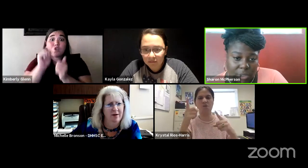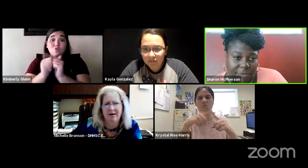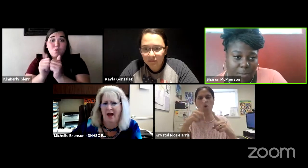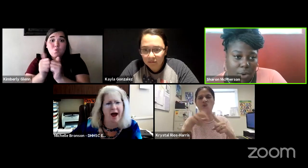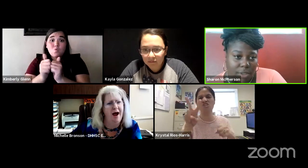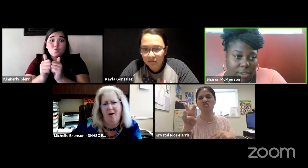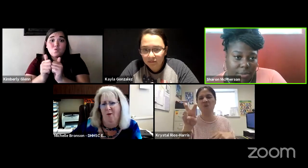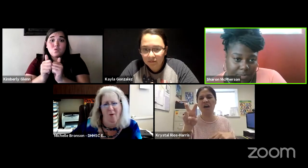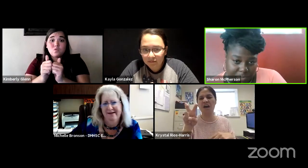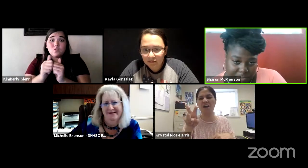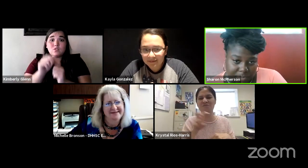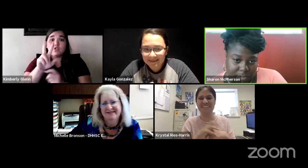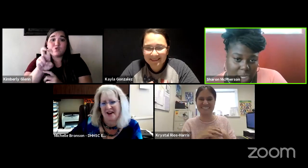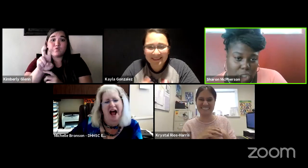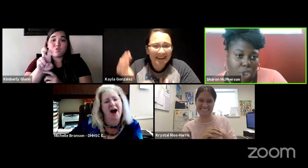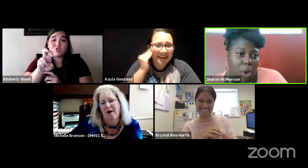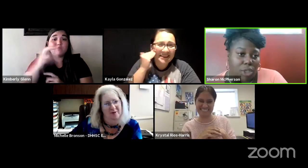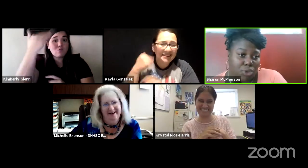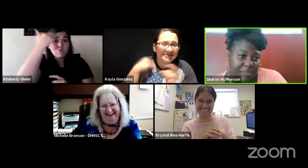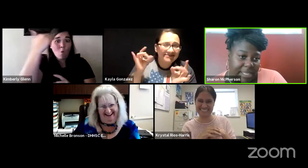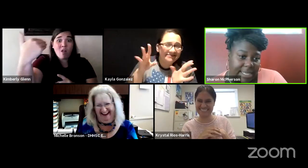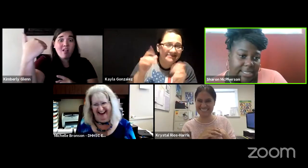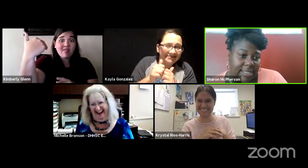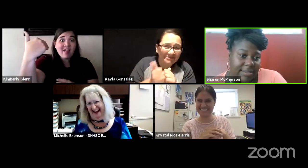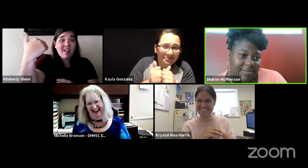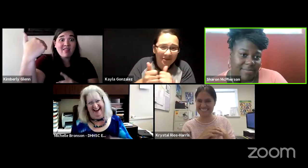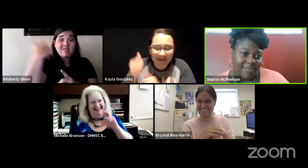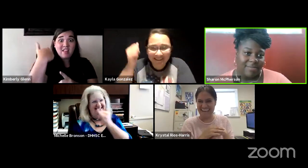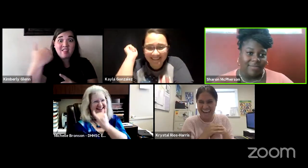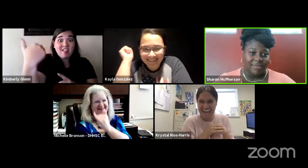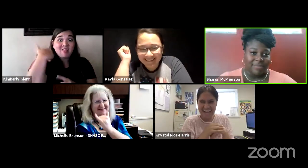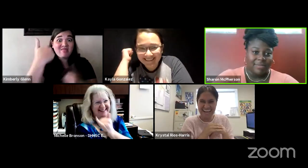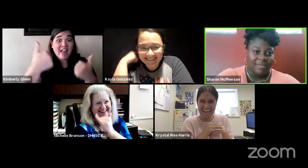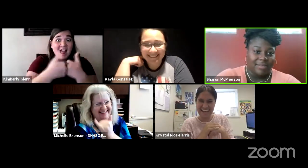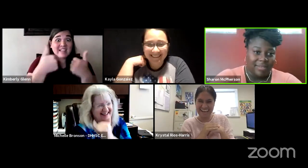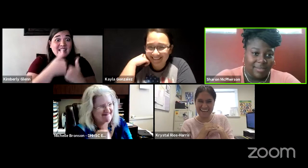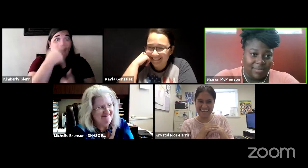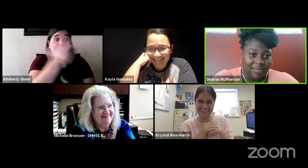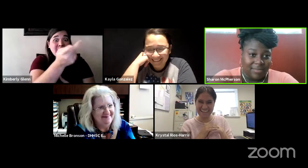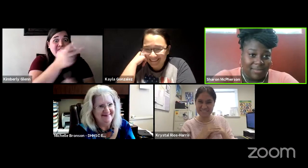So let's do deaf sports. 200, please.